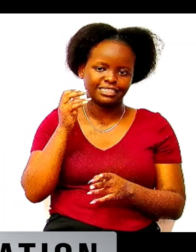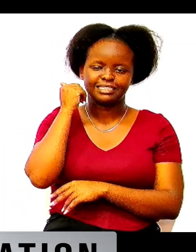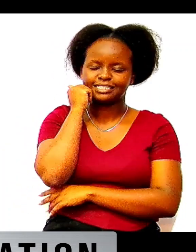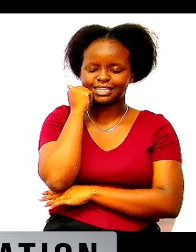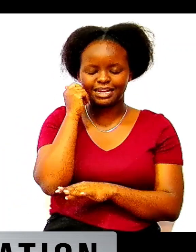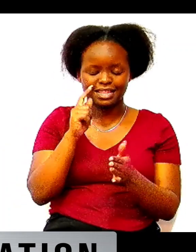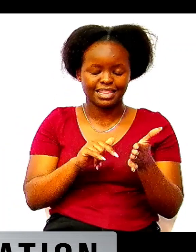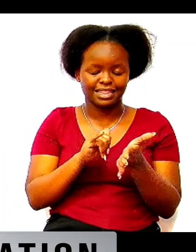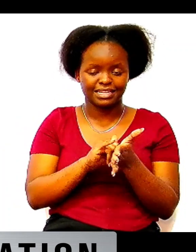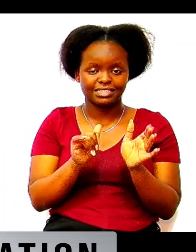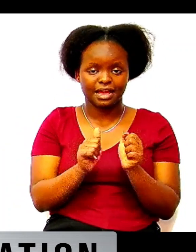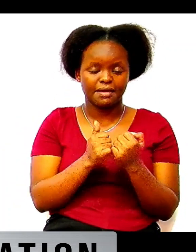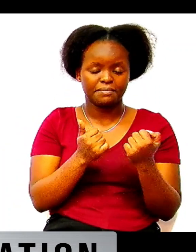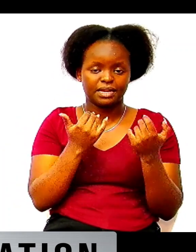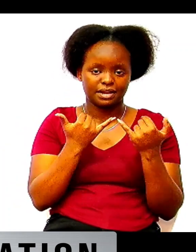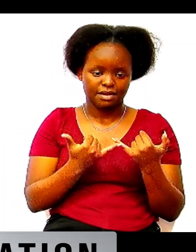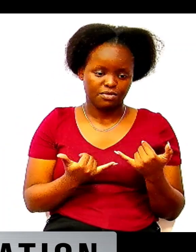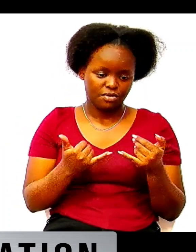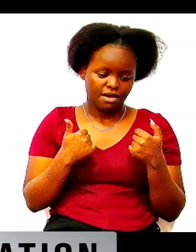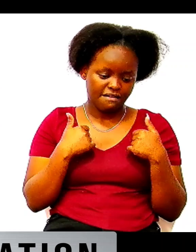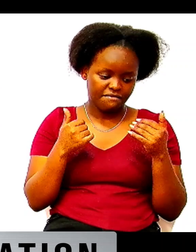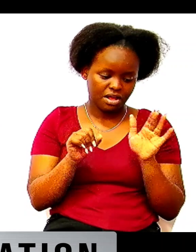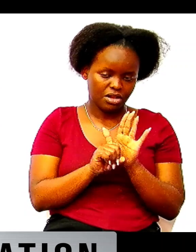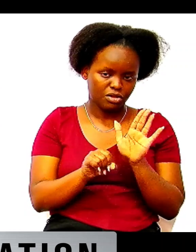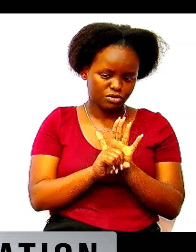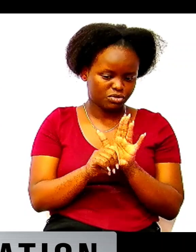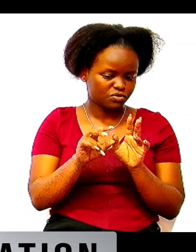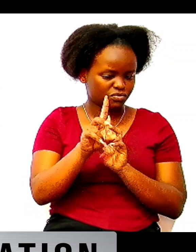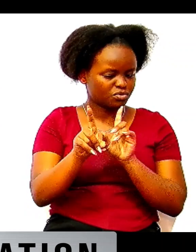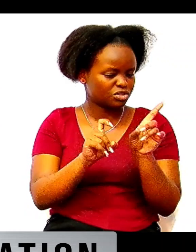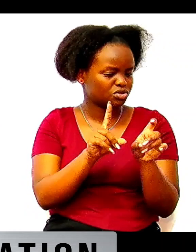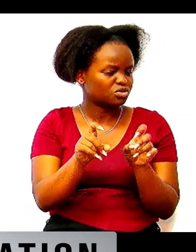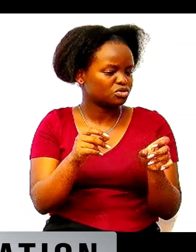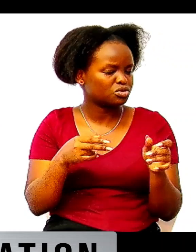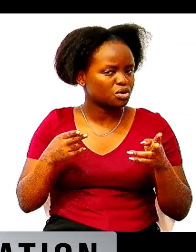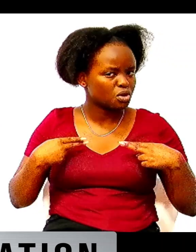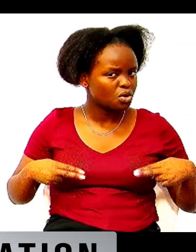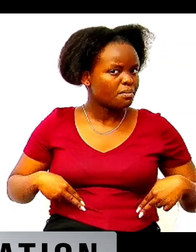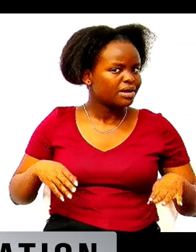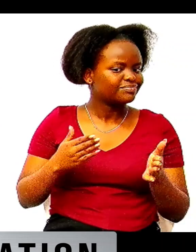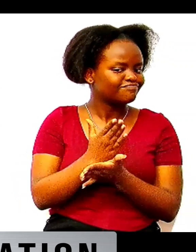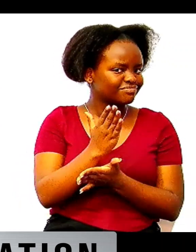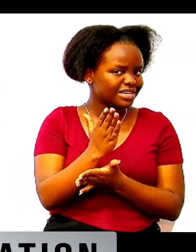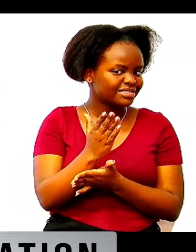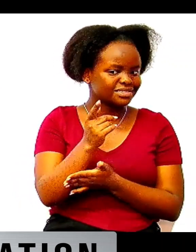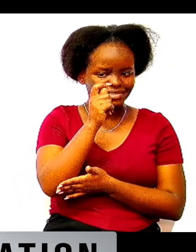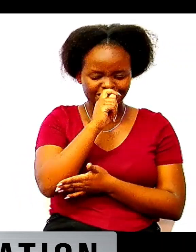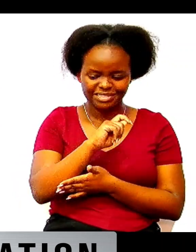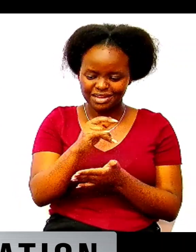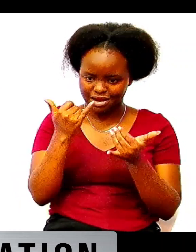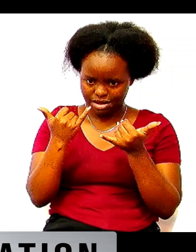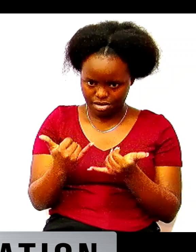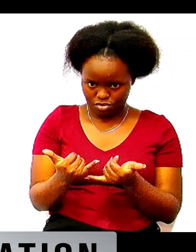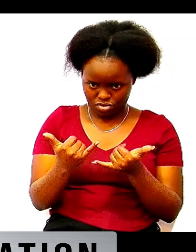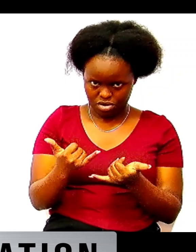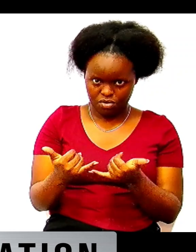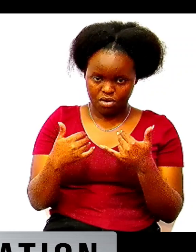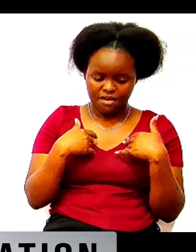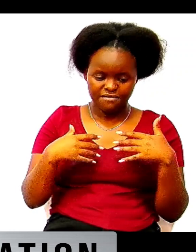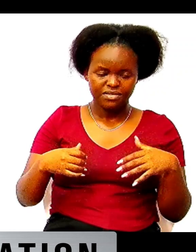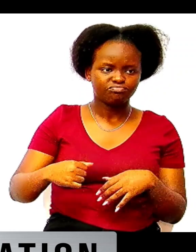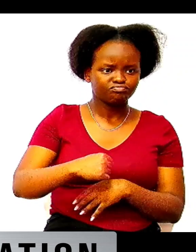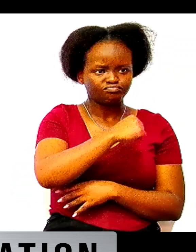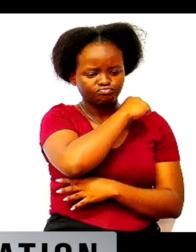has happened. There is a lot of questions on human rights abuses in Tanzania right now. There have been abductions